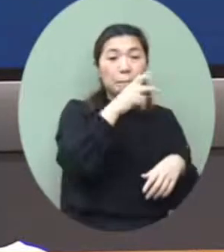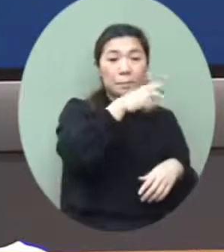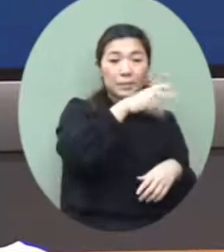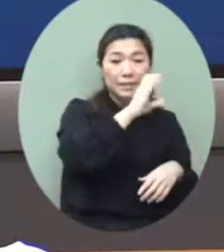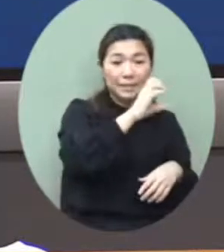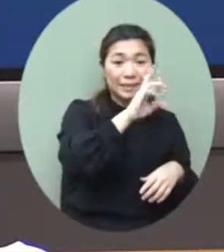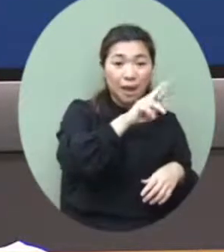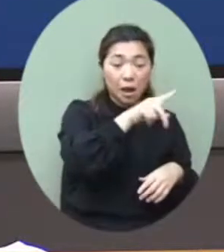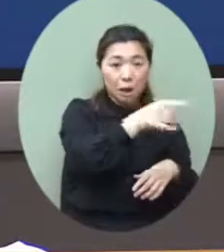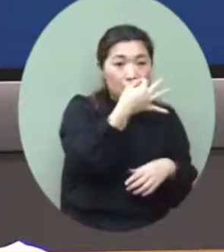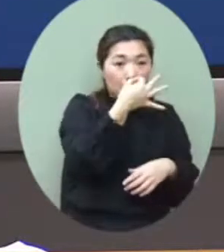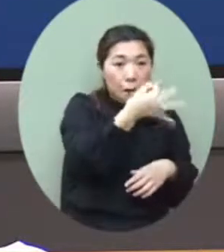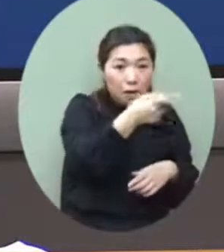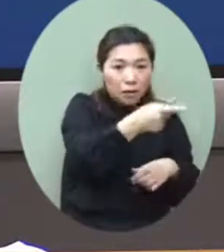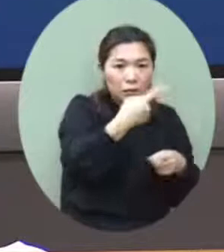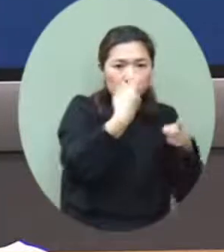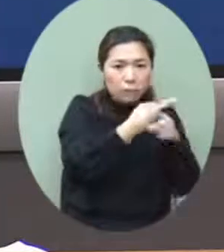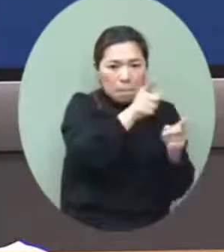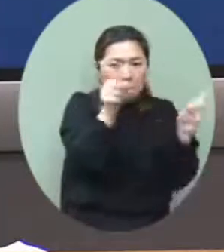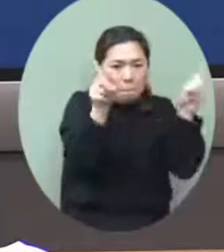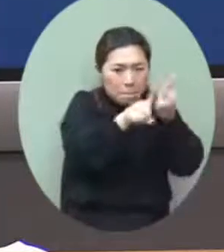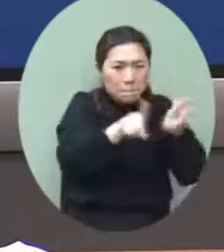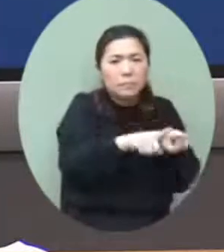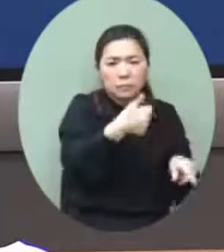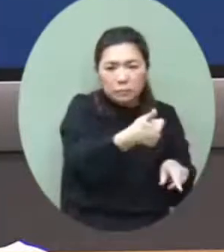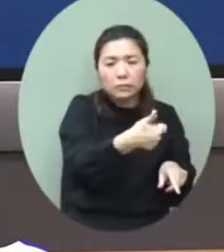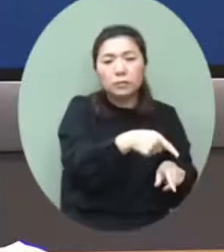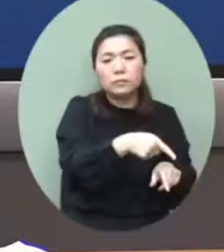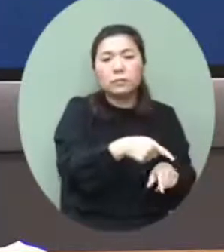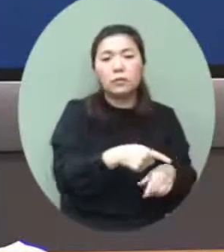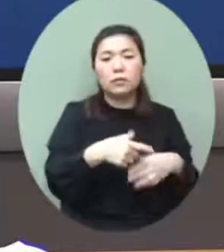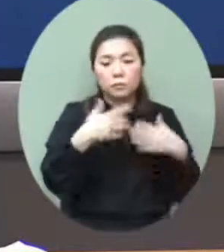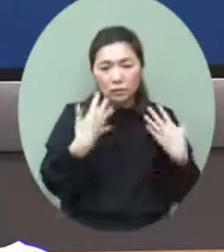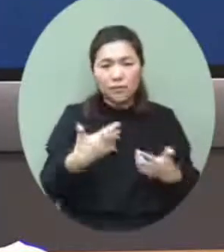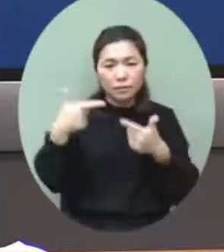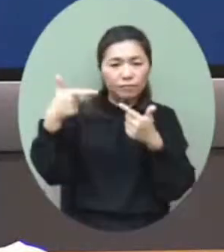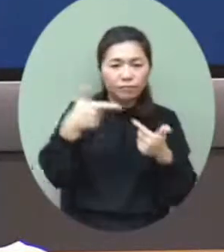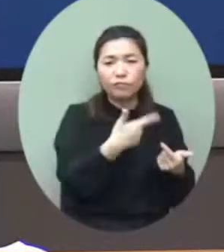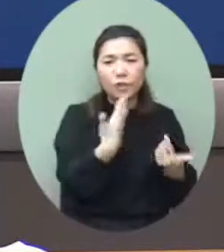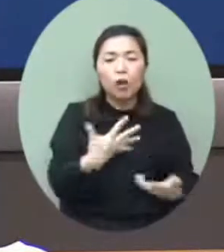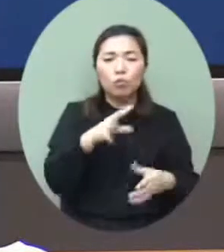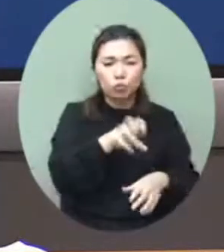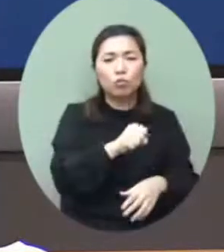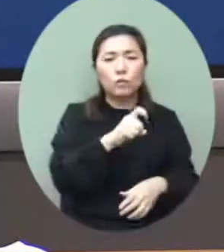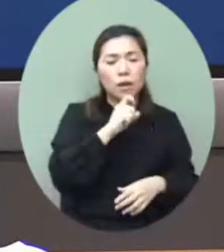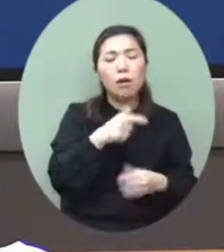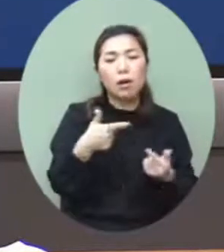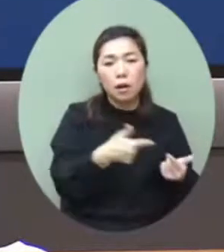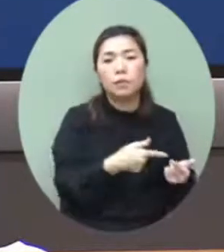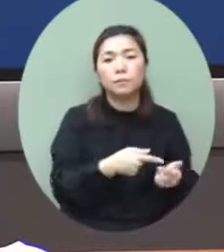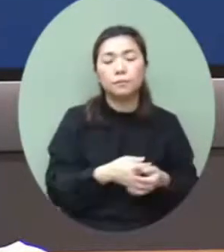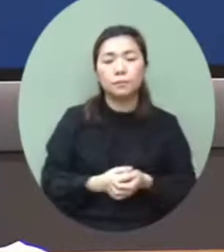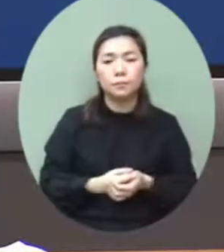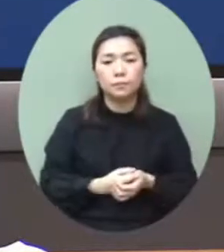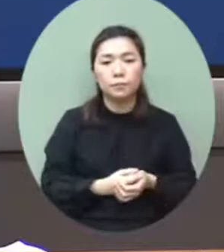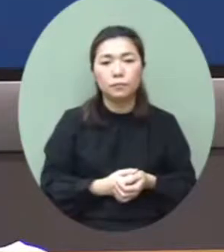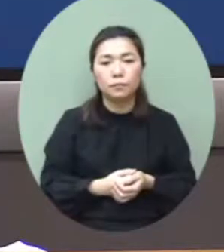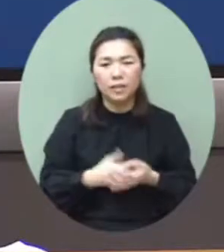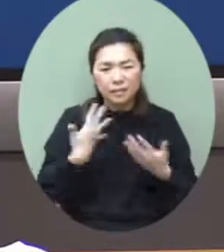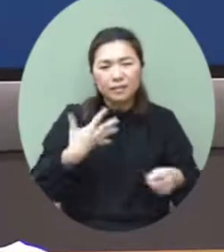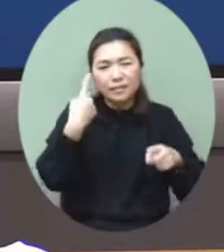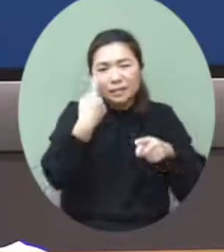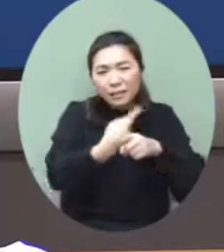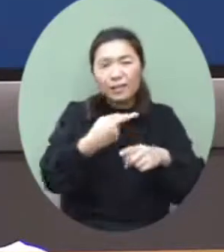replace PCR, which is of a very high sensitivity. PCR is still being used